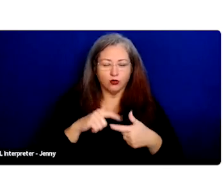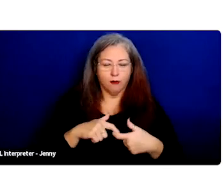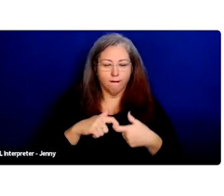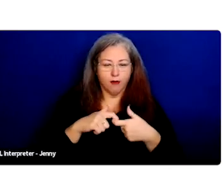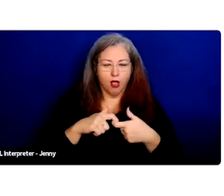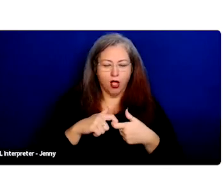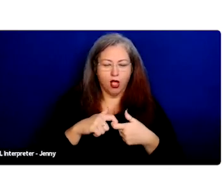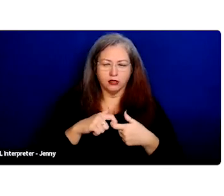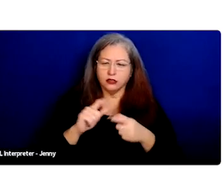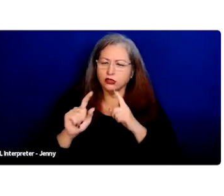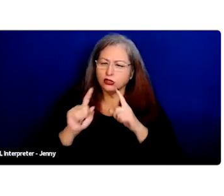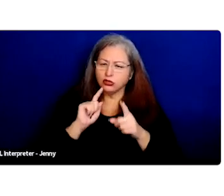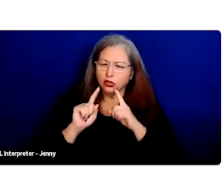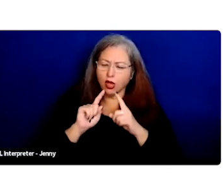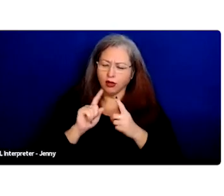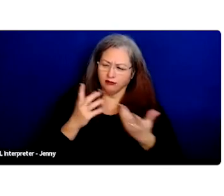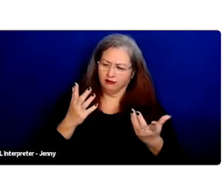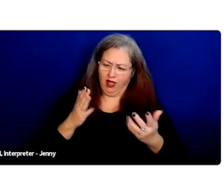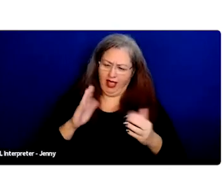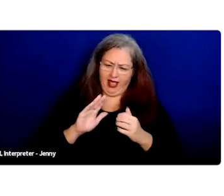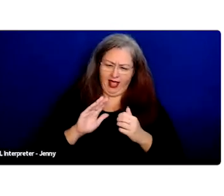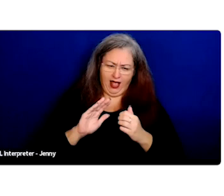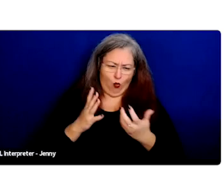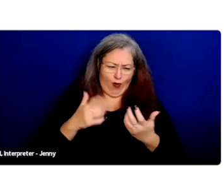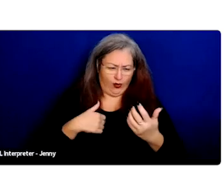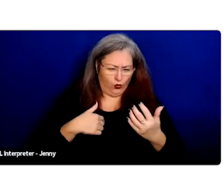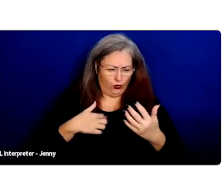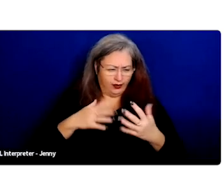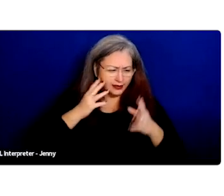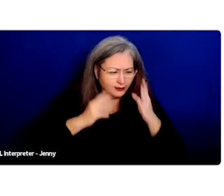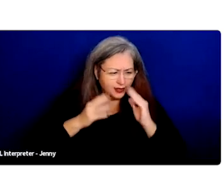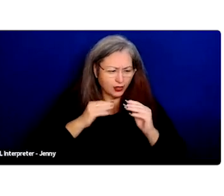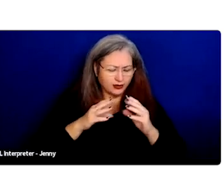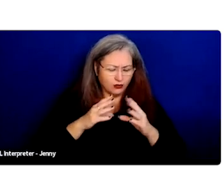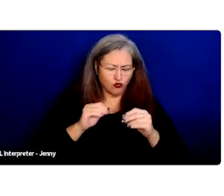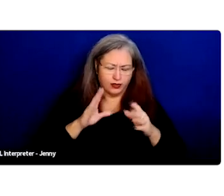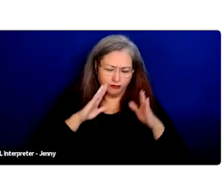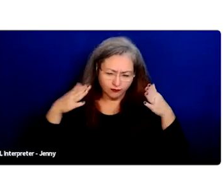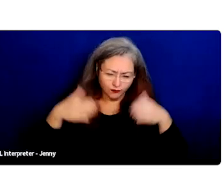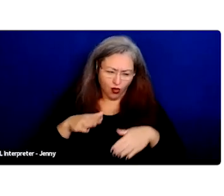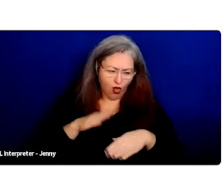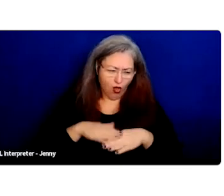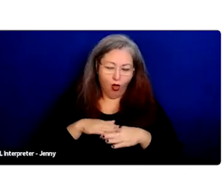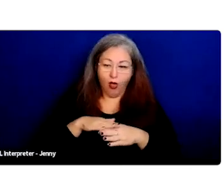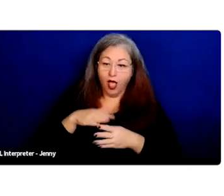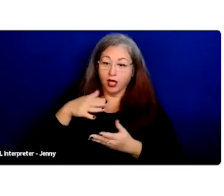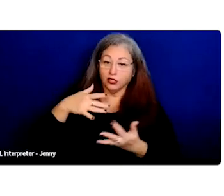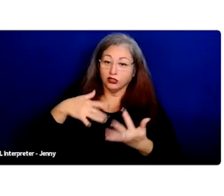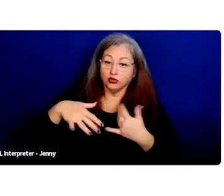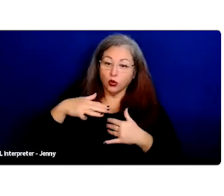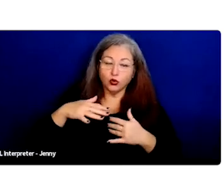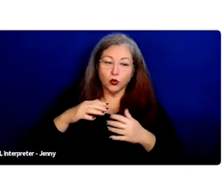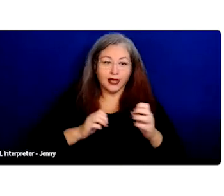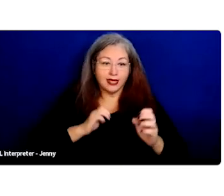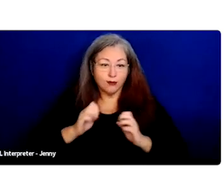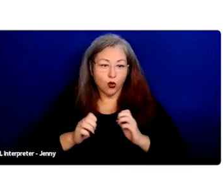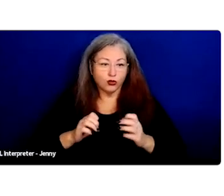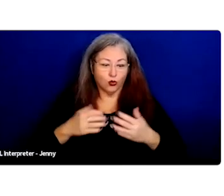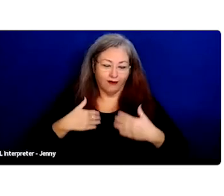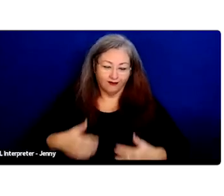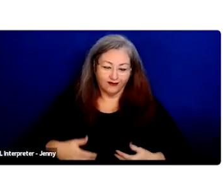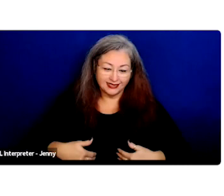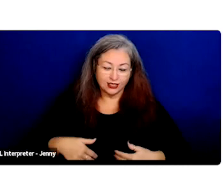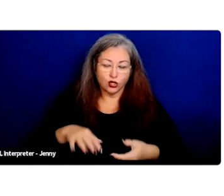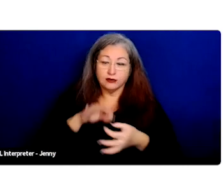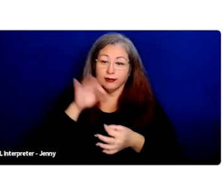about what we're experiencing and really give presence to the amount of social, emotional, physical, and spiritual change